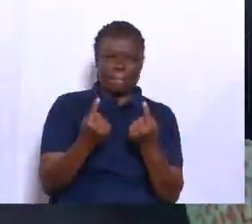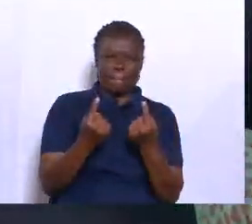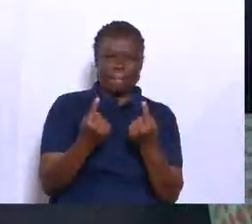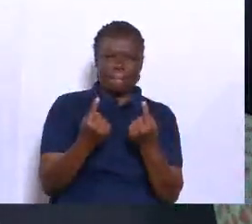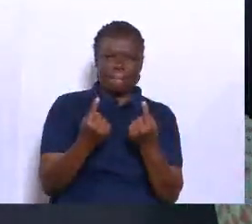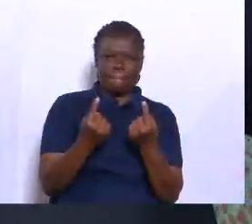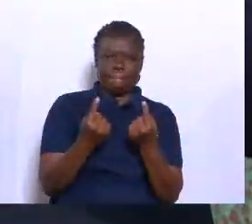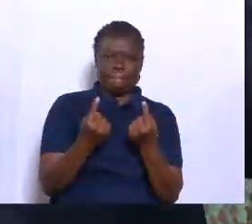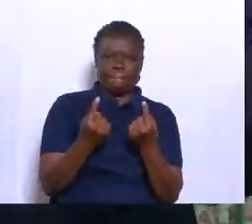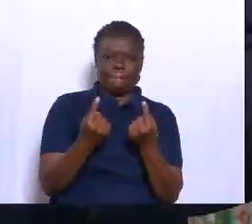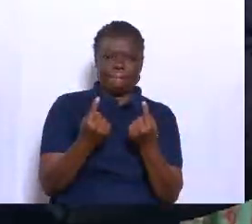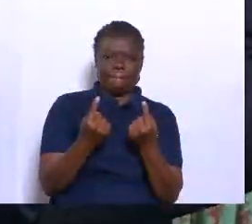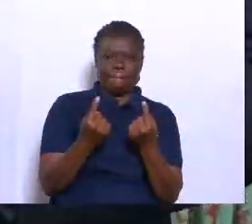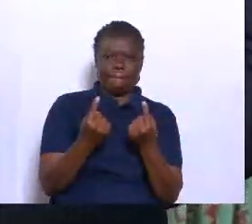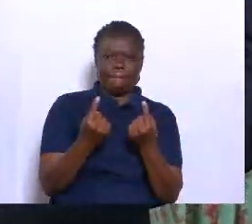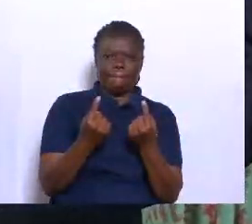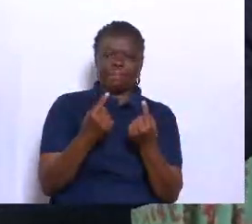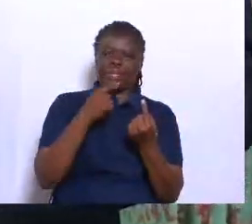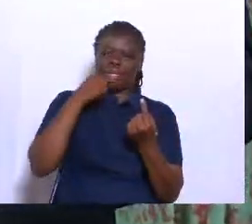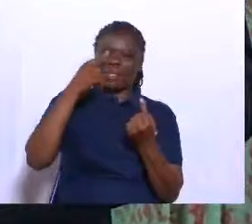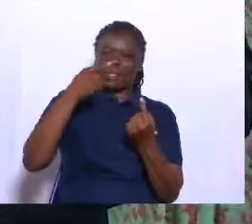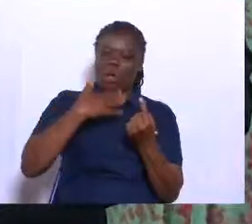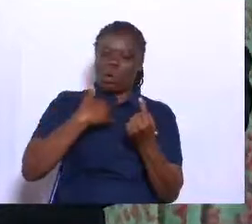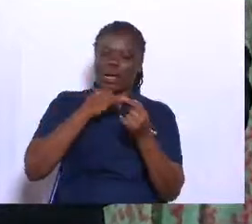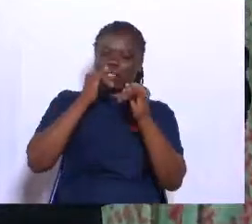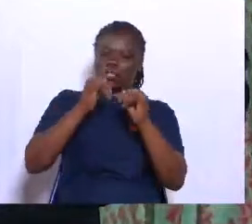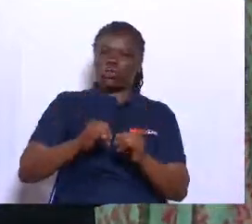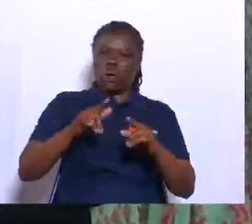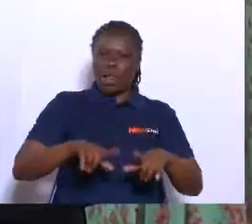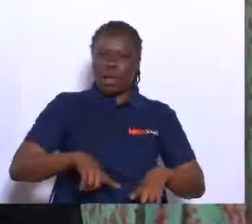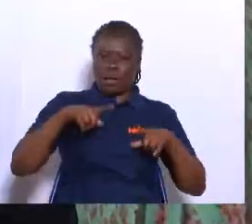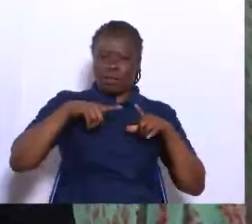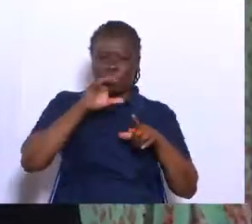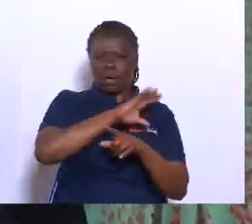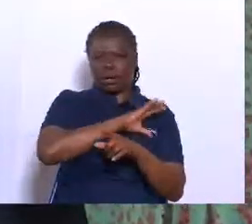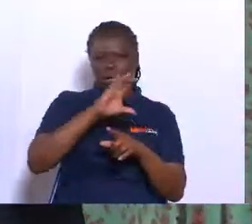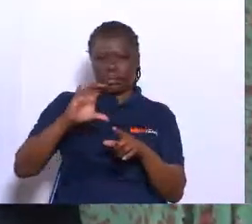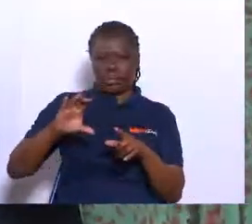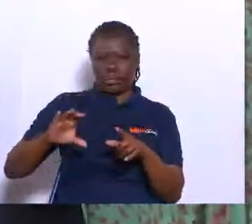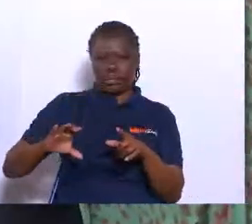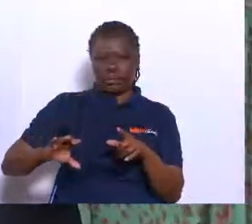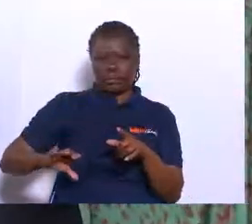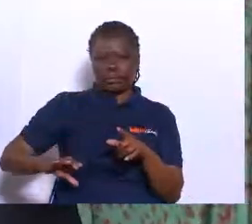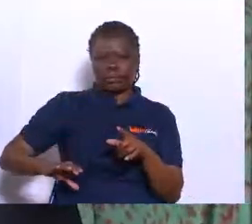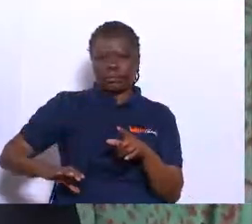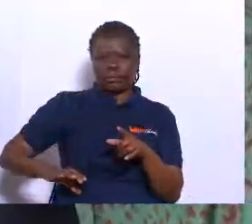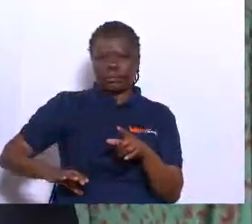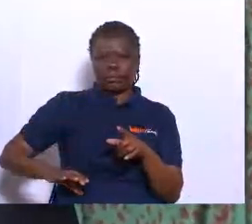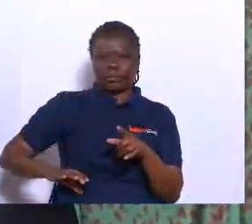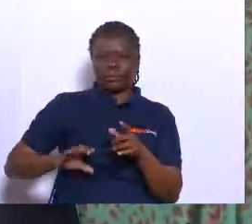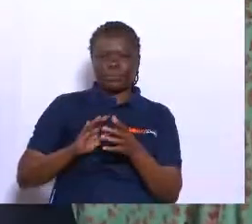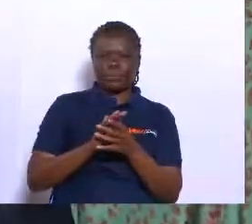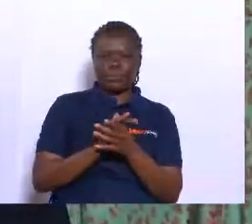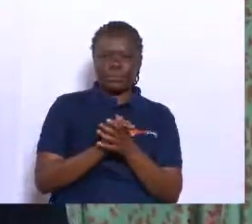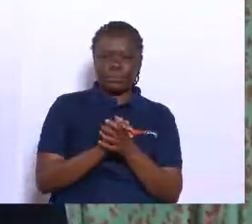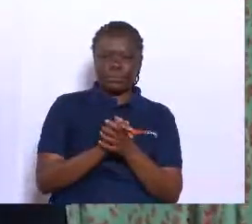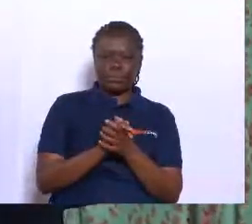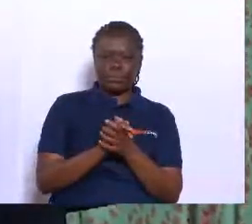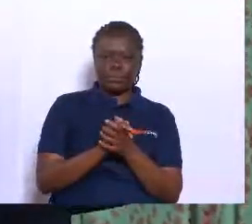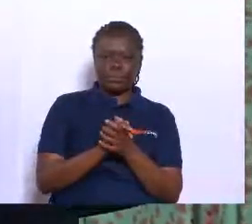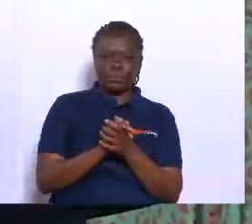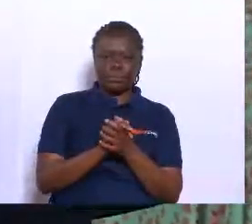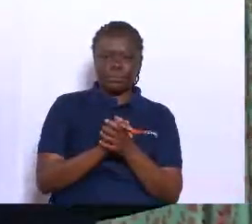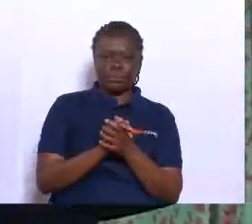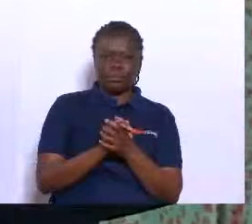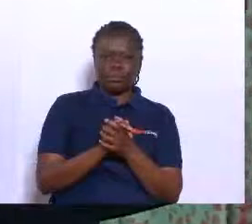leo unaweza ukaja hapa mbele. Saying I want new life in Christ. Ukiomba Mungu akuwezeshe uwe na maisha na uhusiano mpya naye.